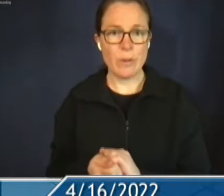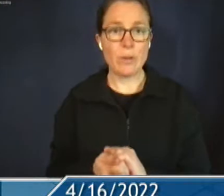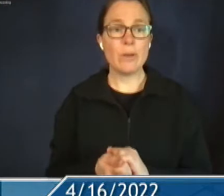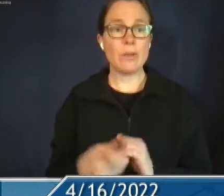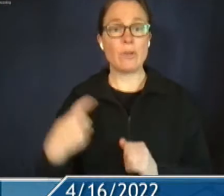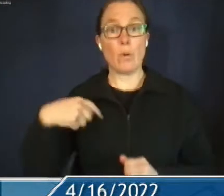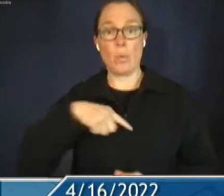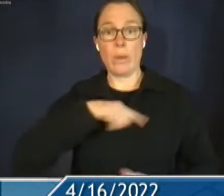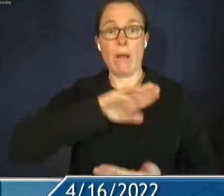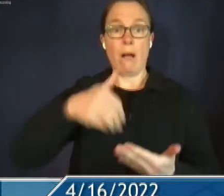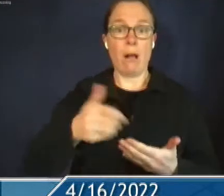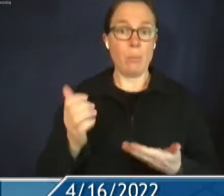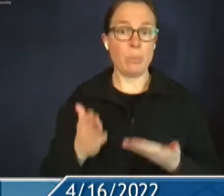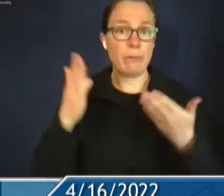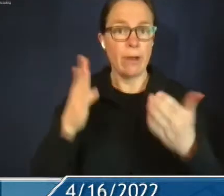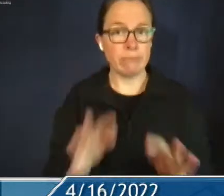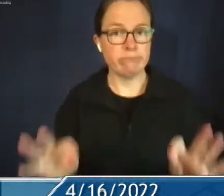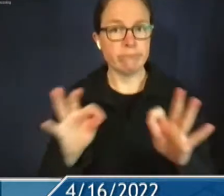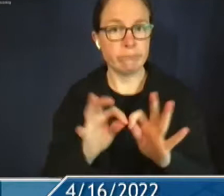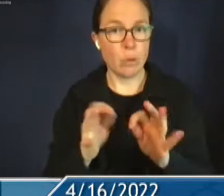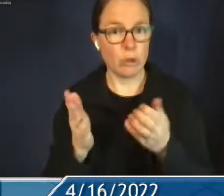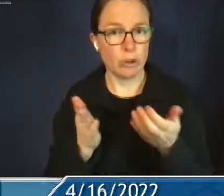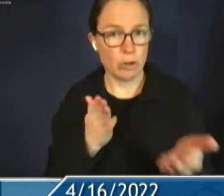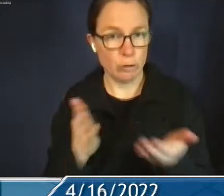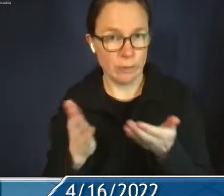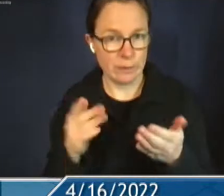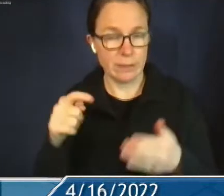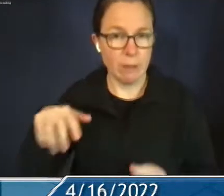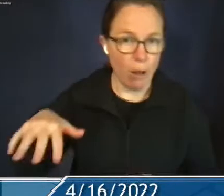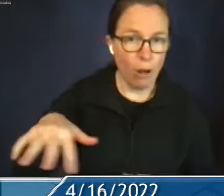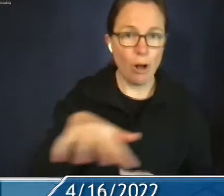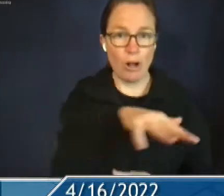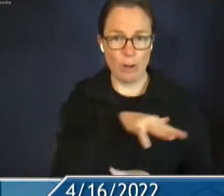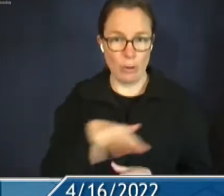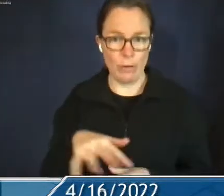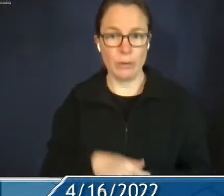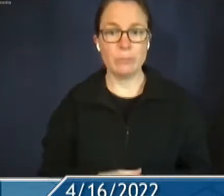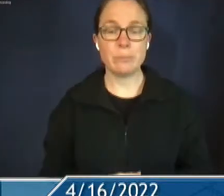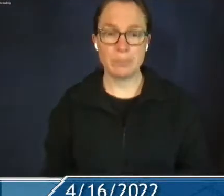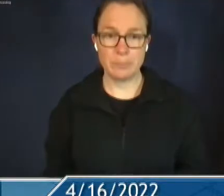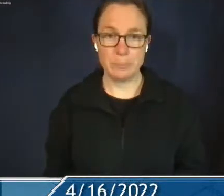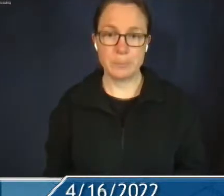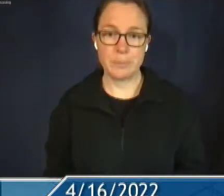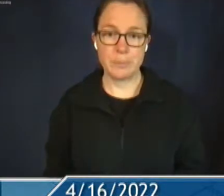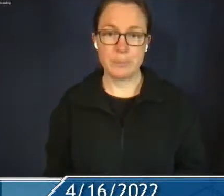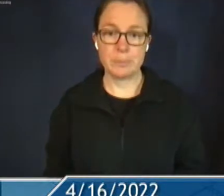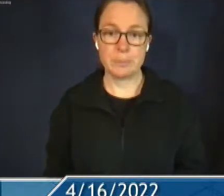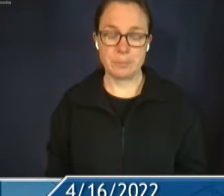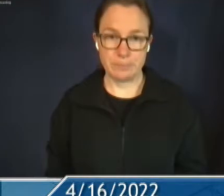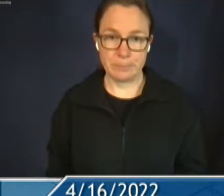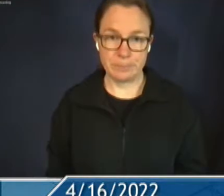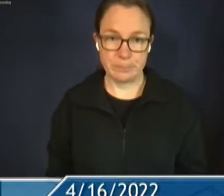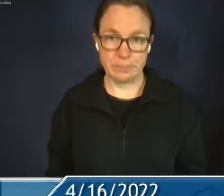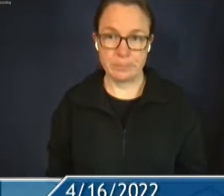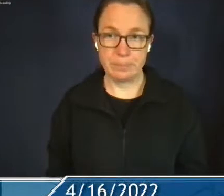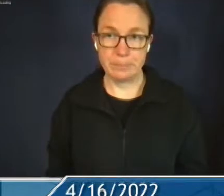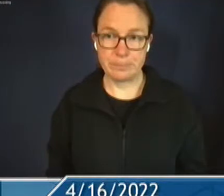key services in a complex array of public services serving Portlanders. Next slide, please.